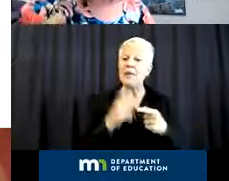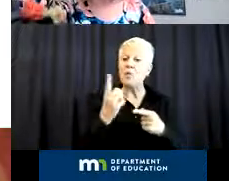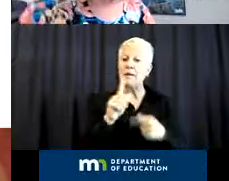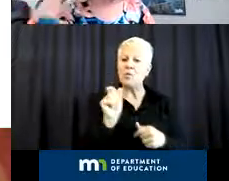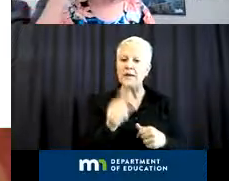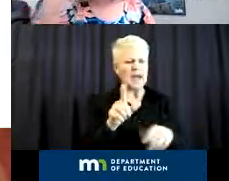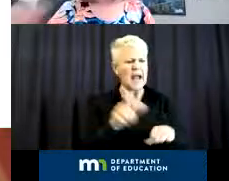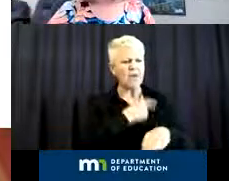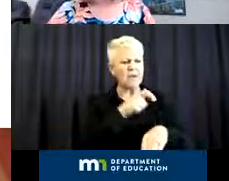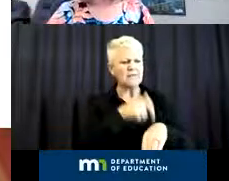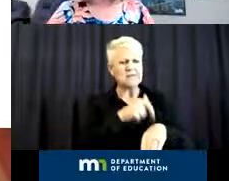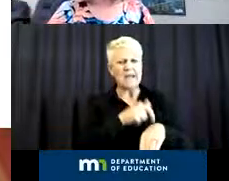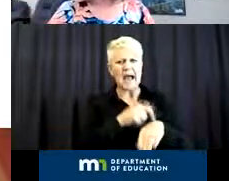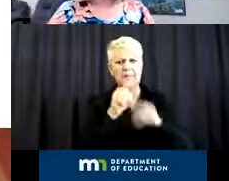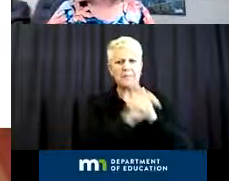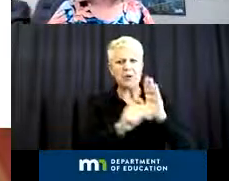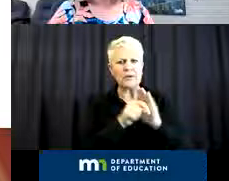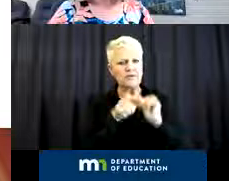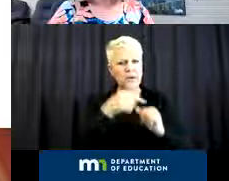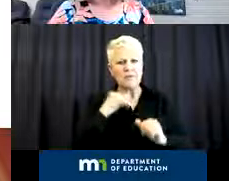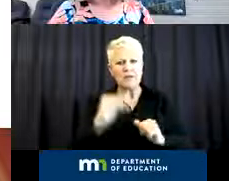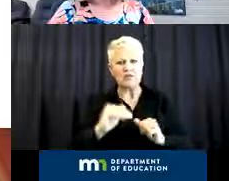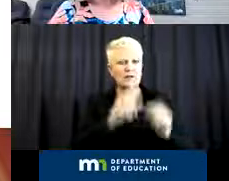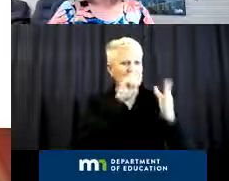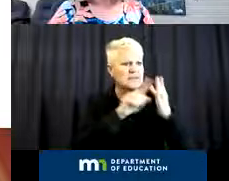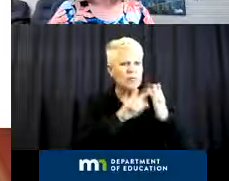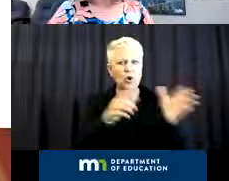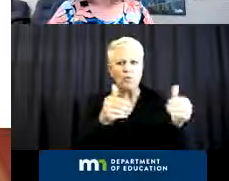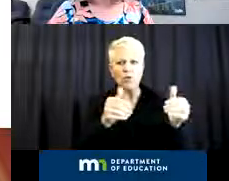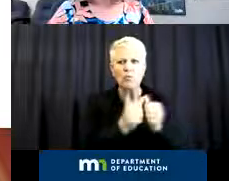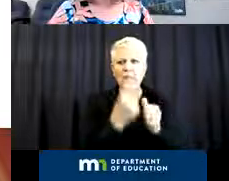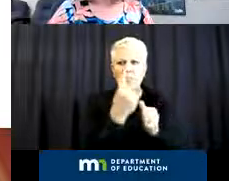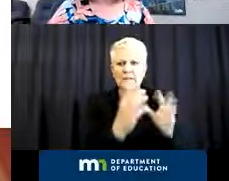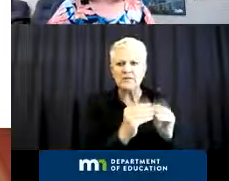long of a time period do you have the child explore the room at one session?